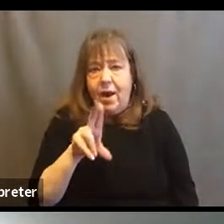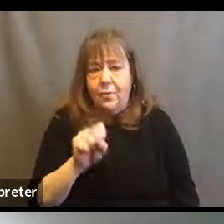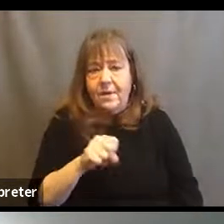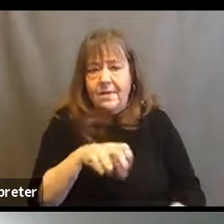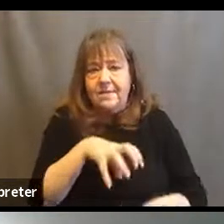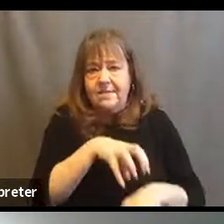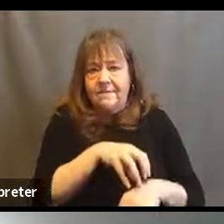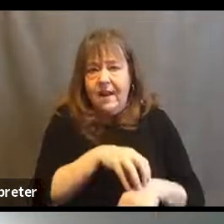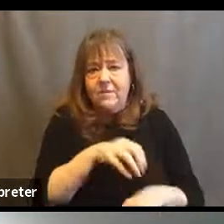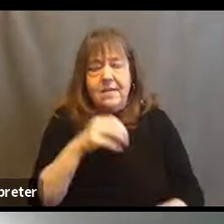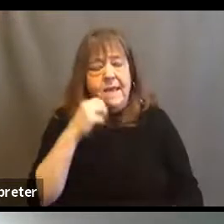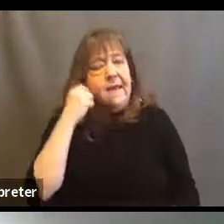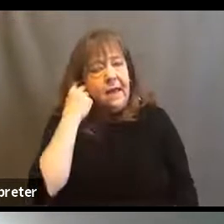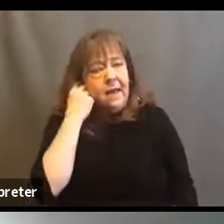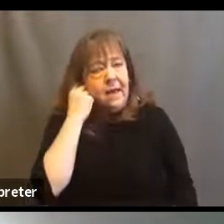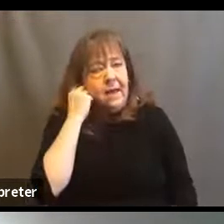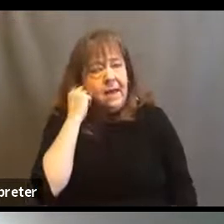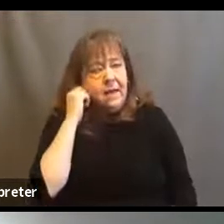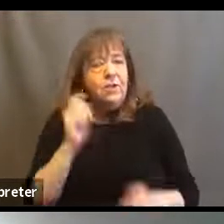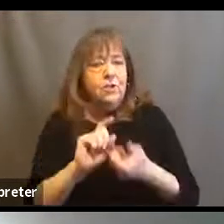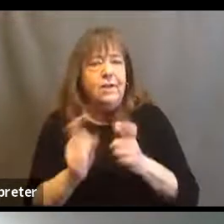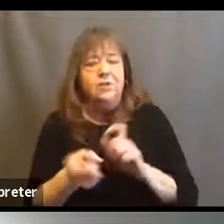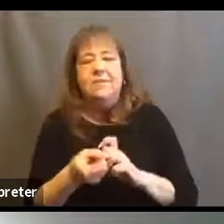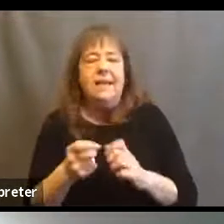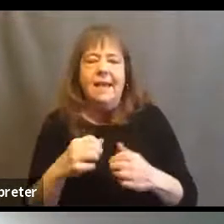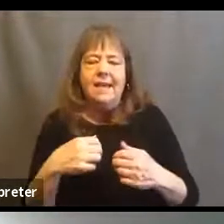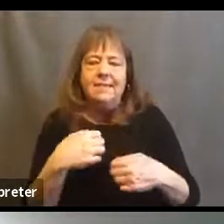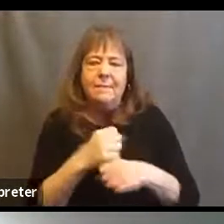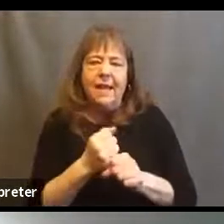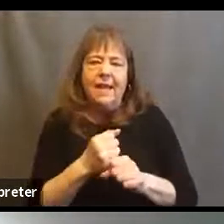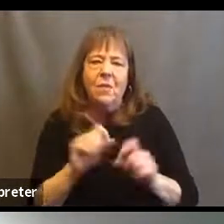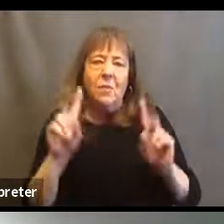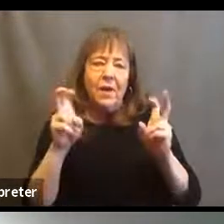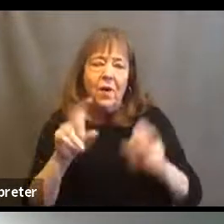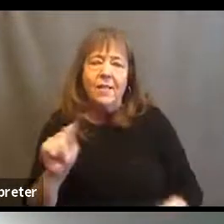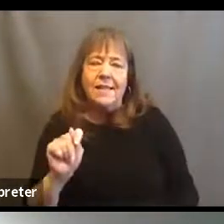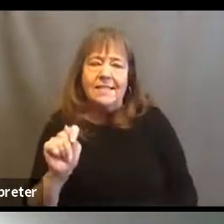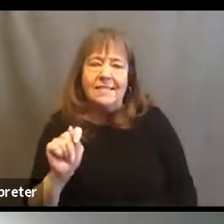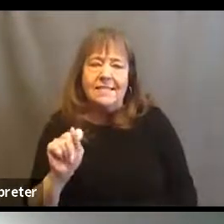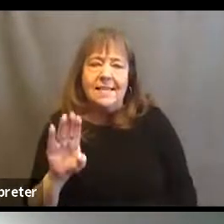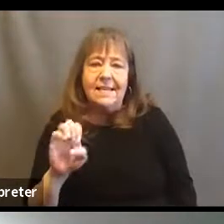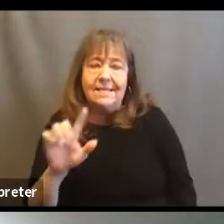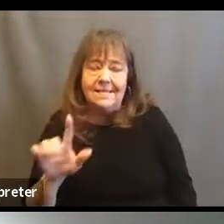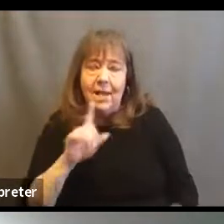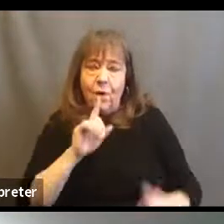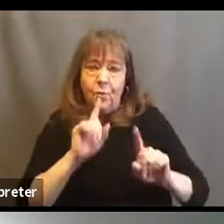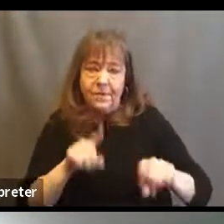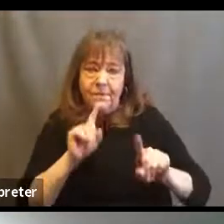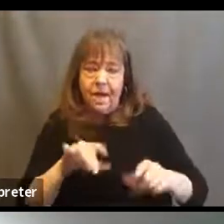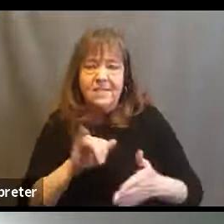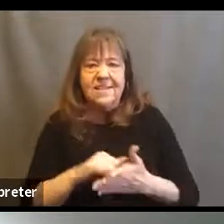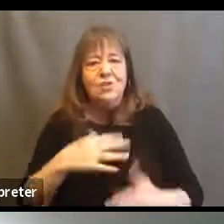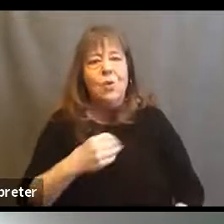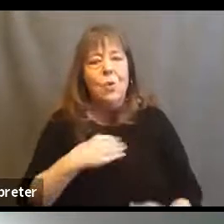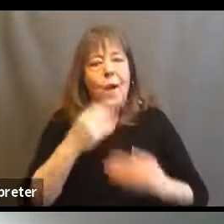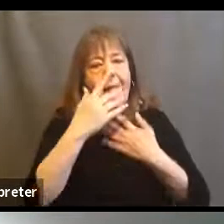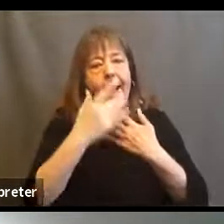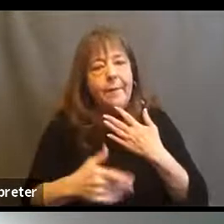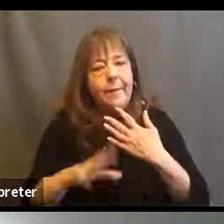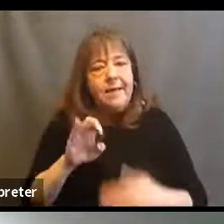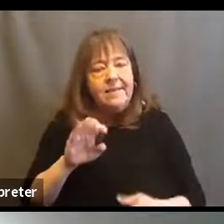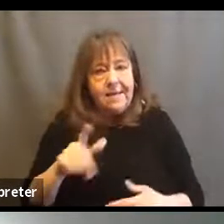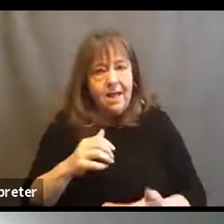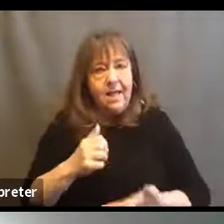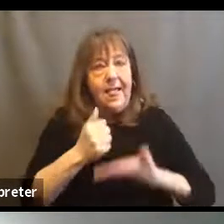have to remember that the vaccines are generating a T cell response. And the T cells are part of our immune system, white cells, that help us